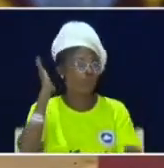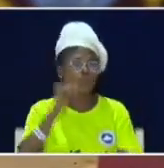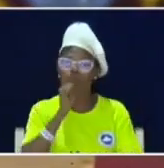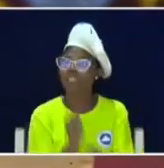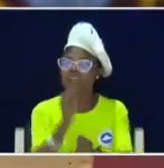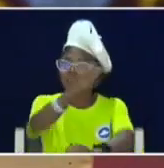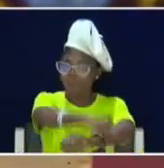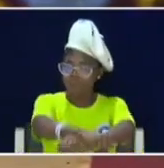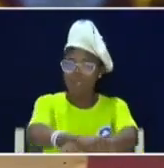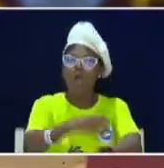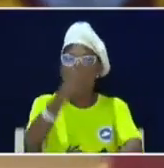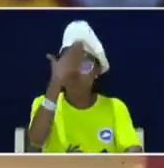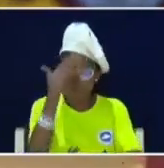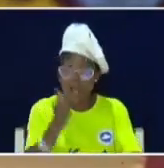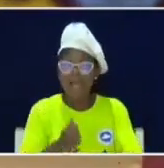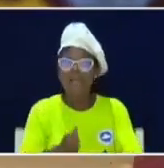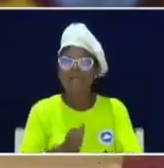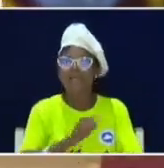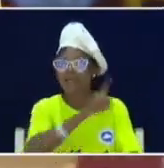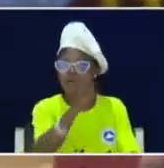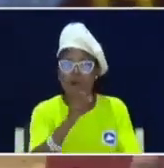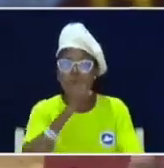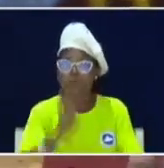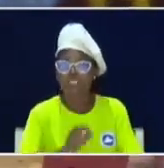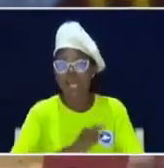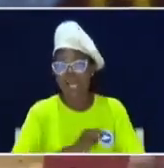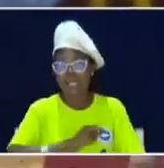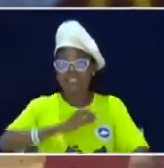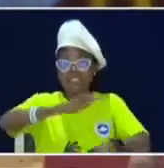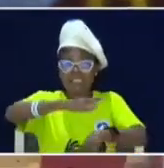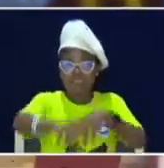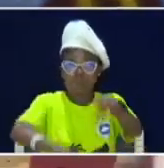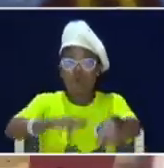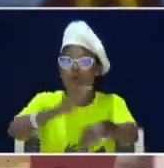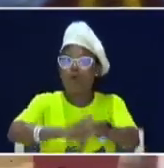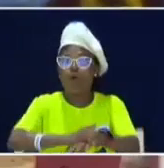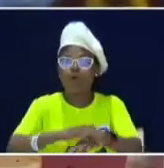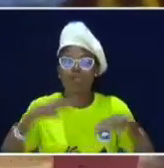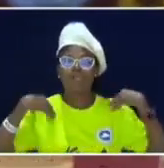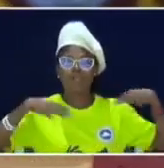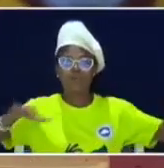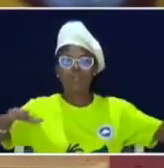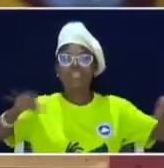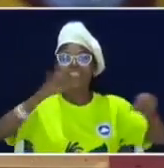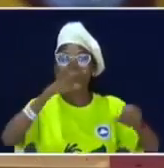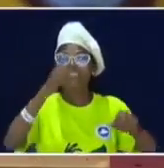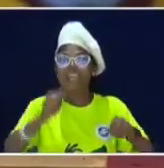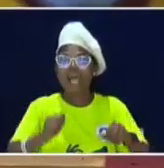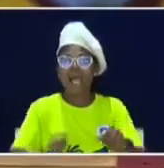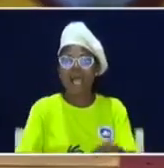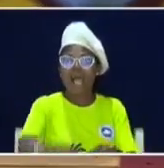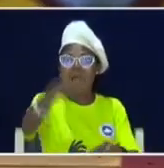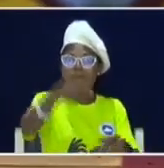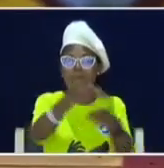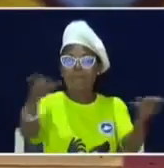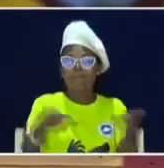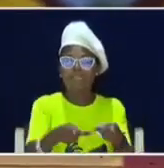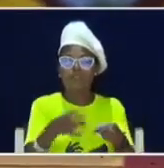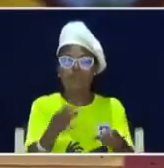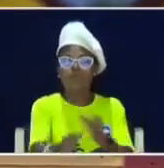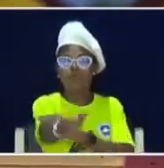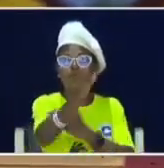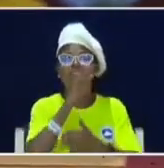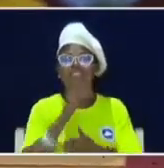Why must I step on the eagle's wing? One, note this. The high place of God is the deep place of